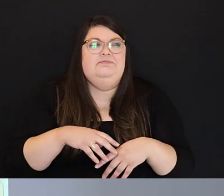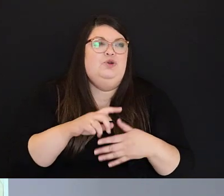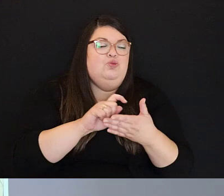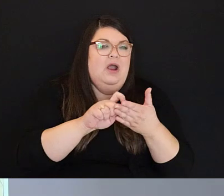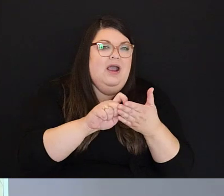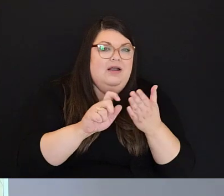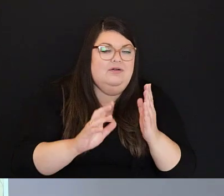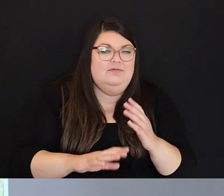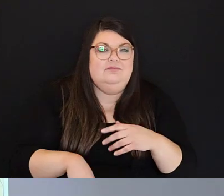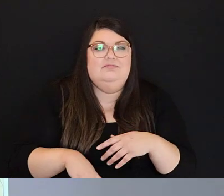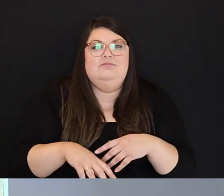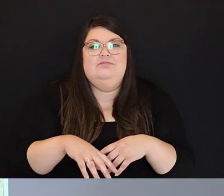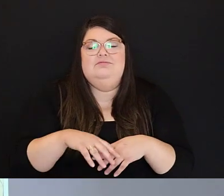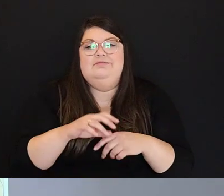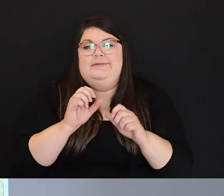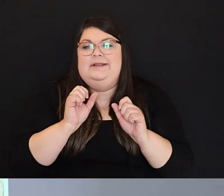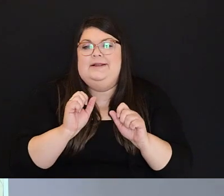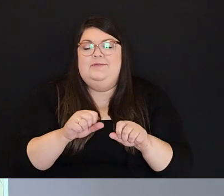be